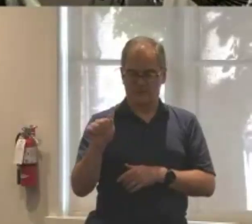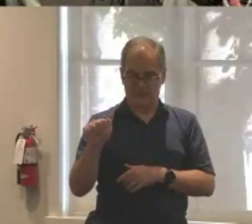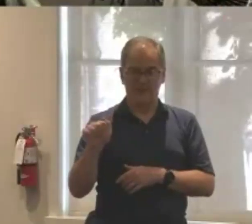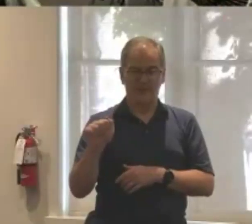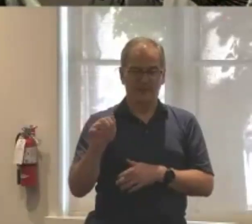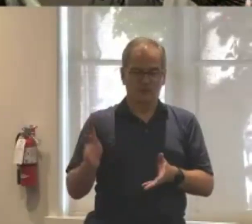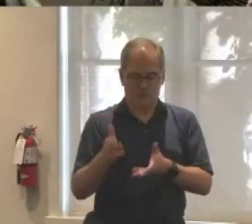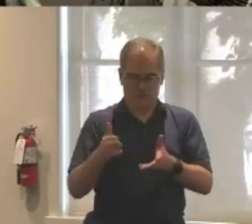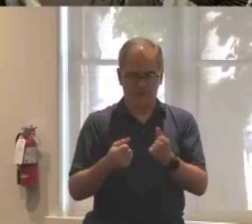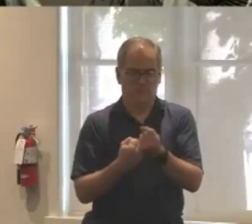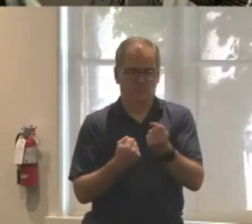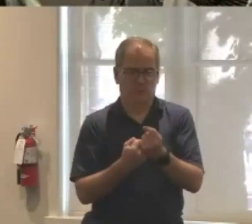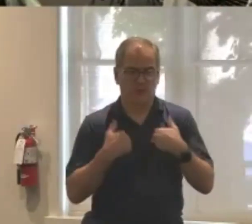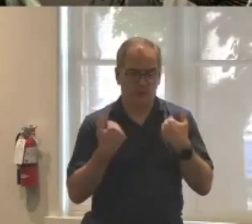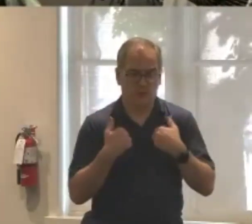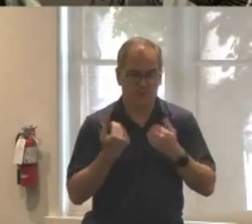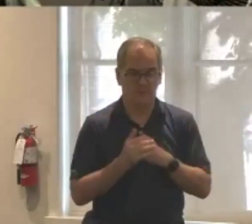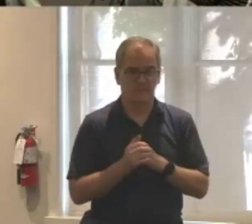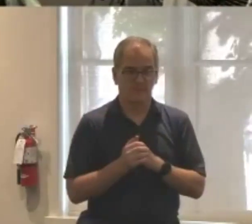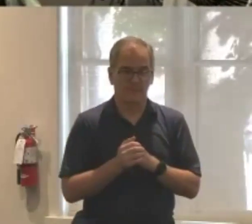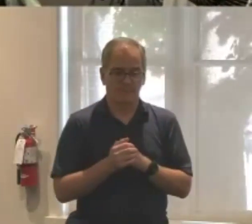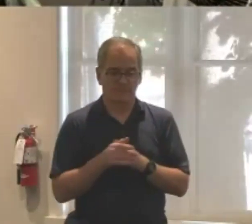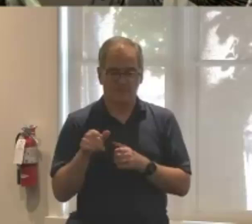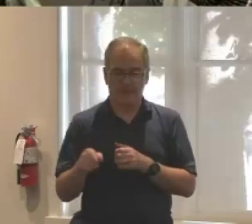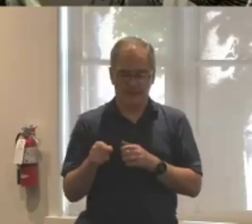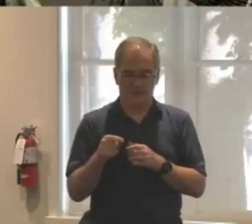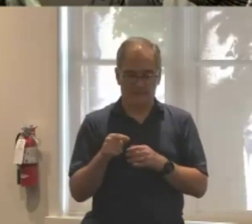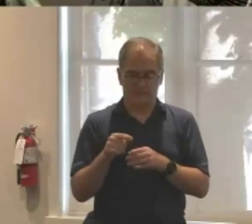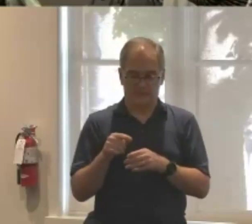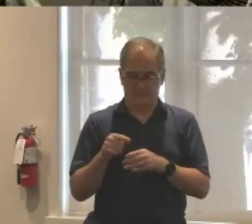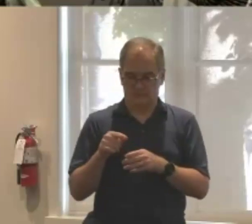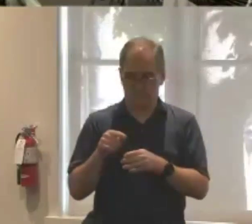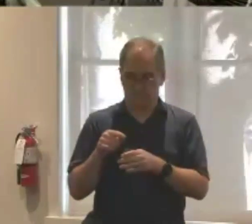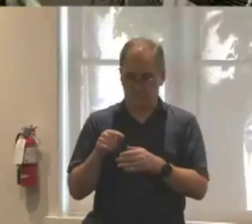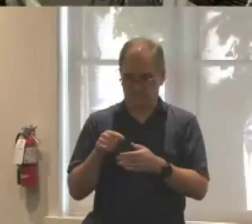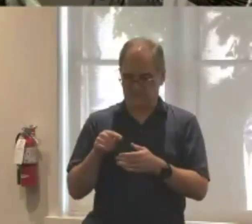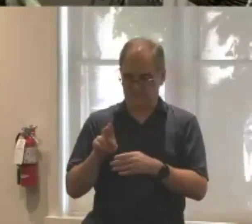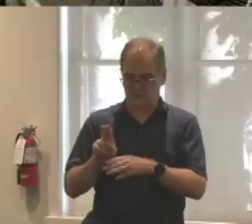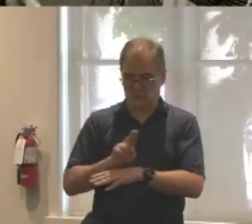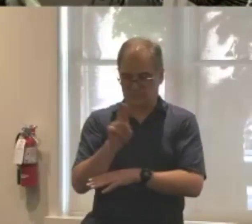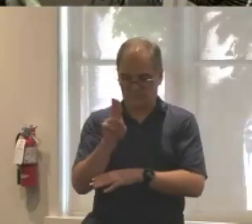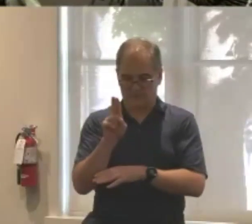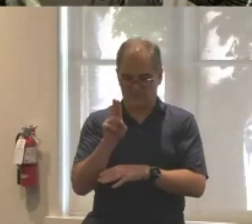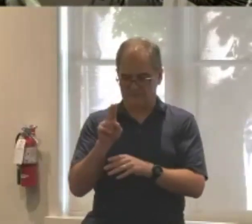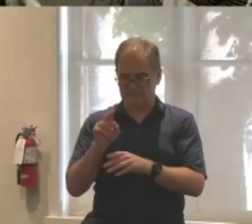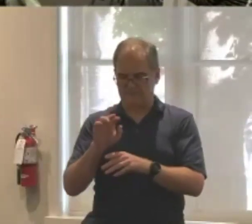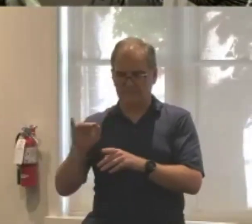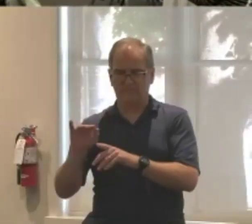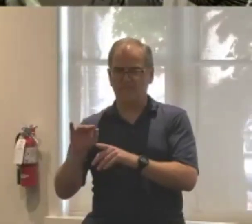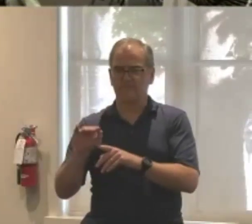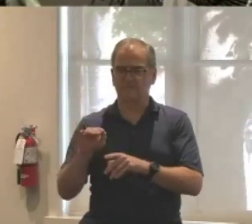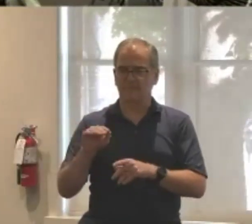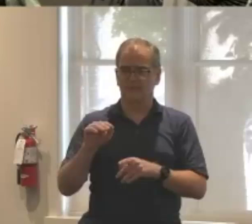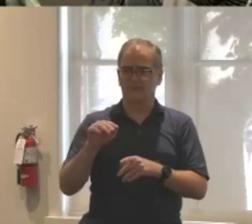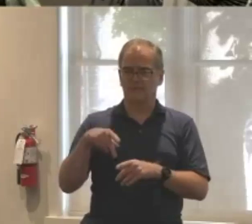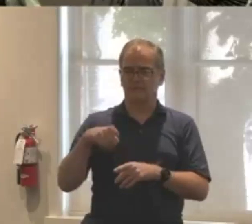community development, began during her university year, where she coordinated the Women's Center at the University of